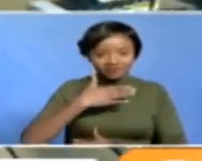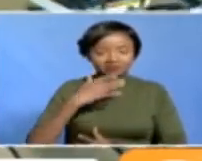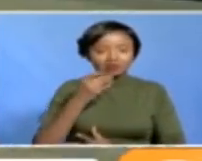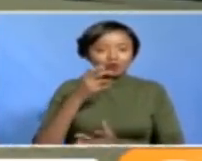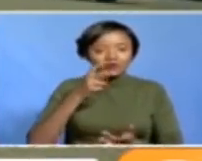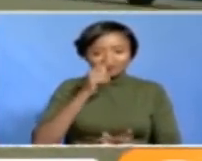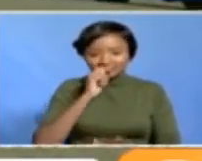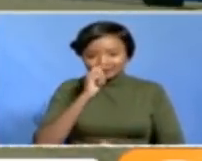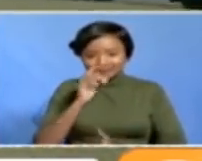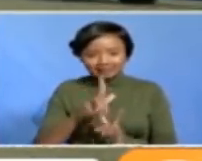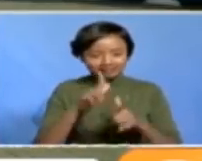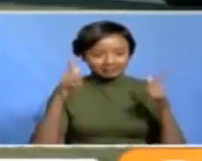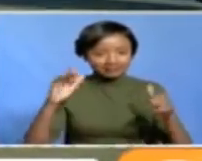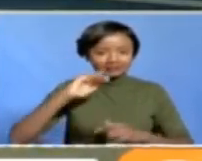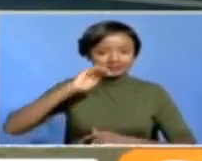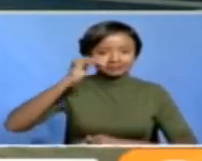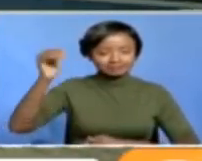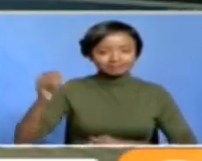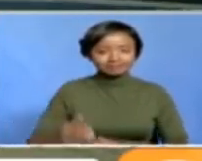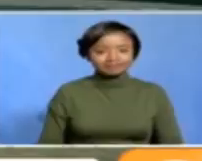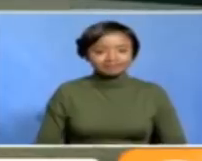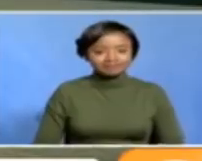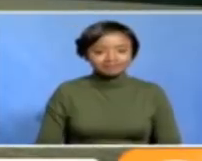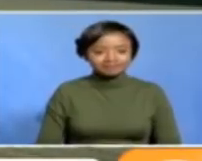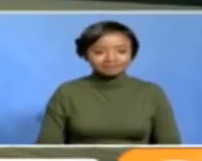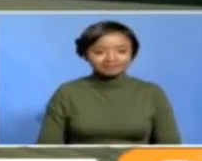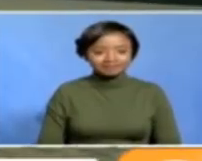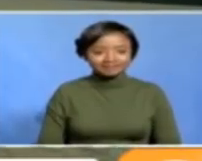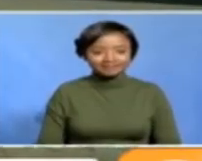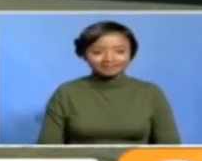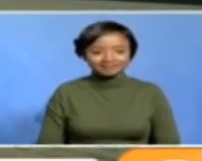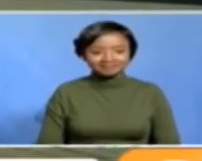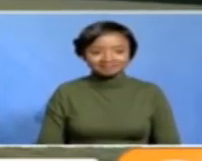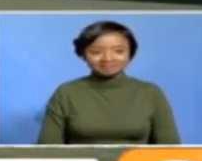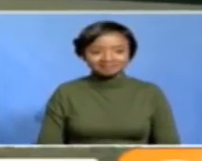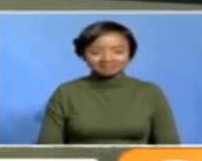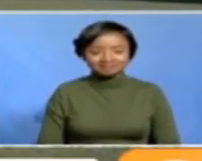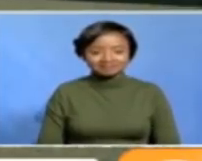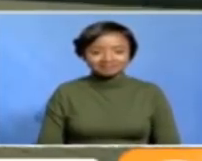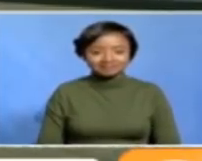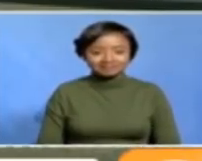Tanzania's largest city. Mashirima Kapombe, Citizen TV, Dar es Salaam.